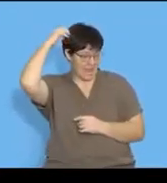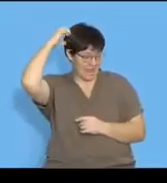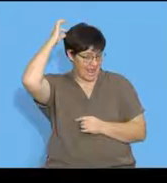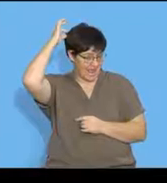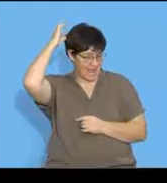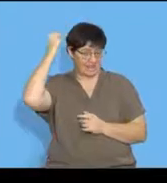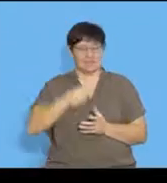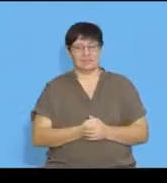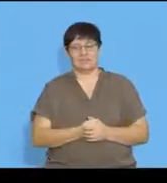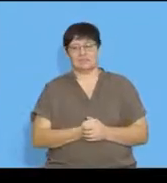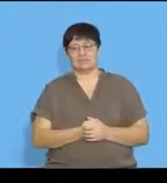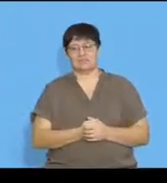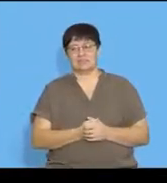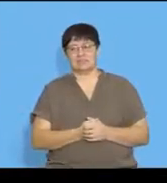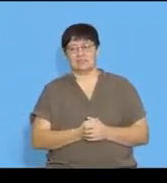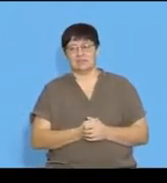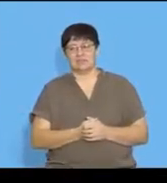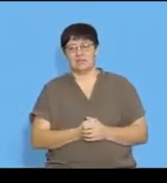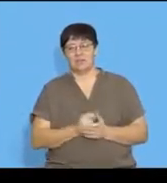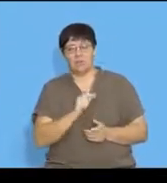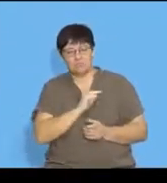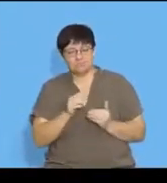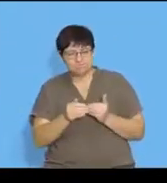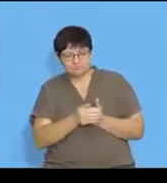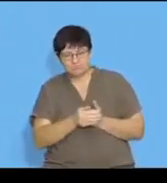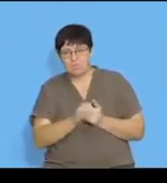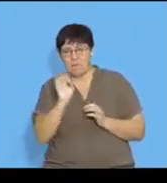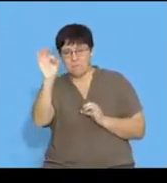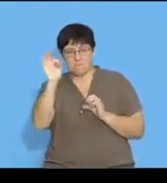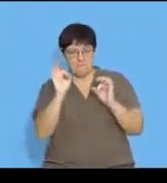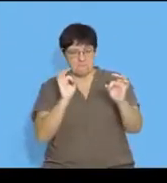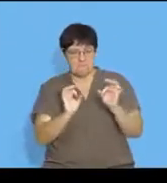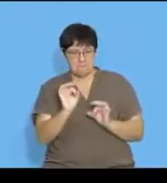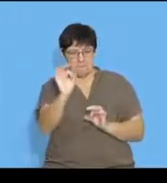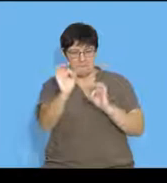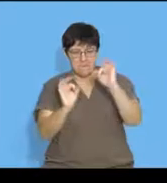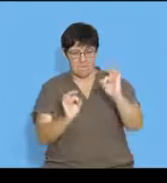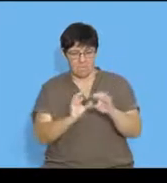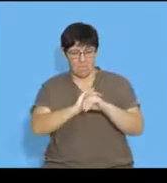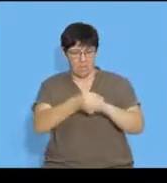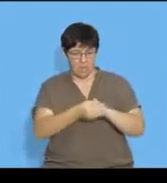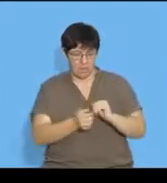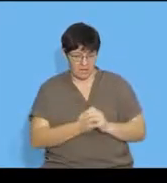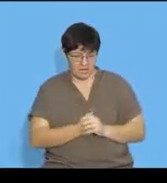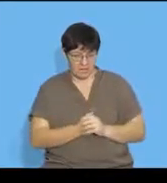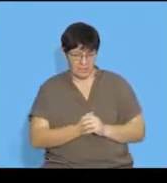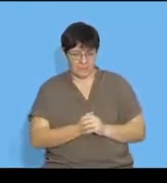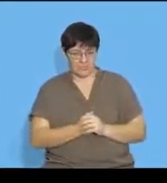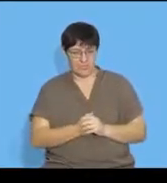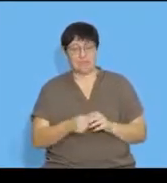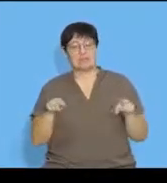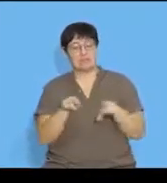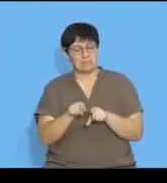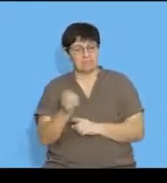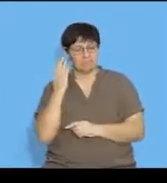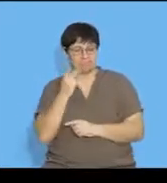right, on your head, and it actually forms all these bald patches over here. And as I said to you before, it is caused